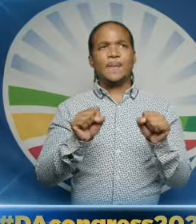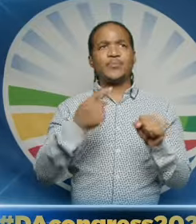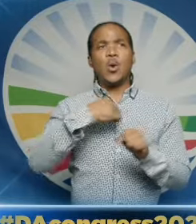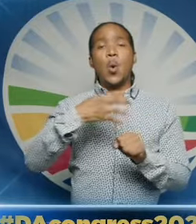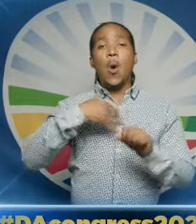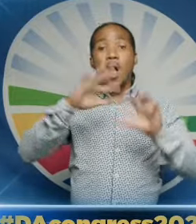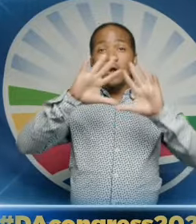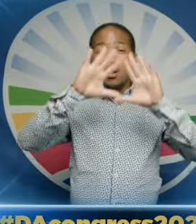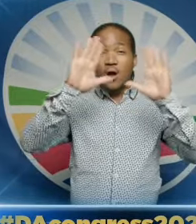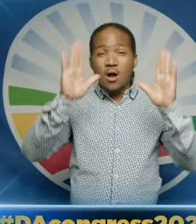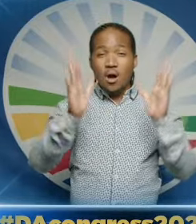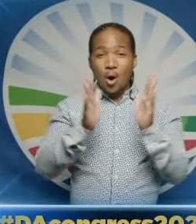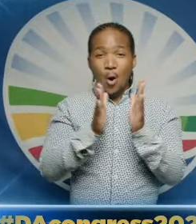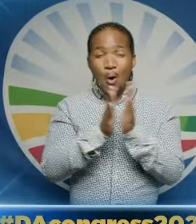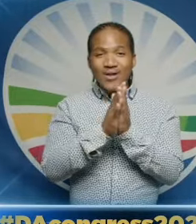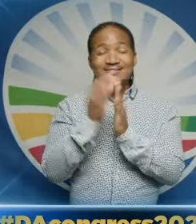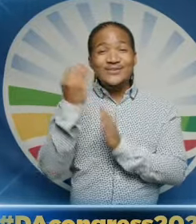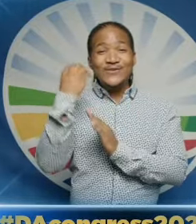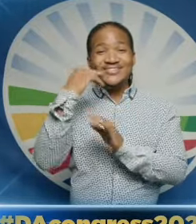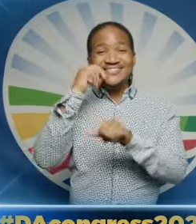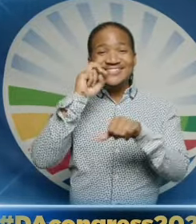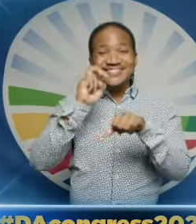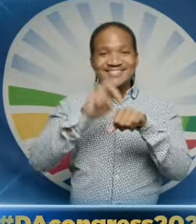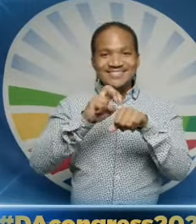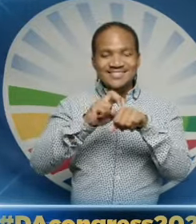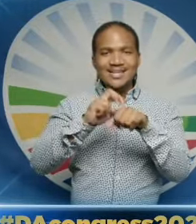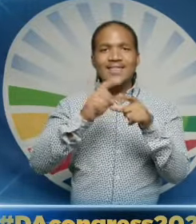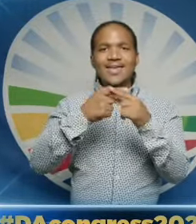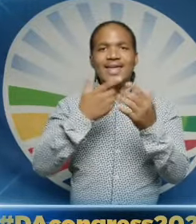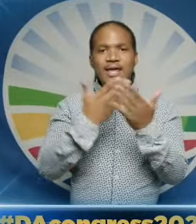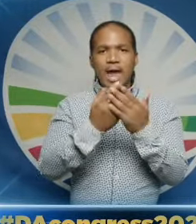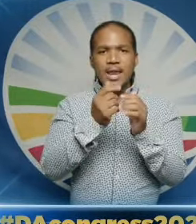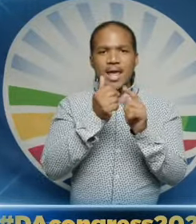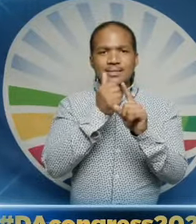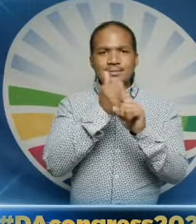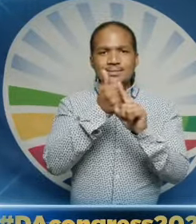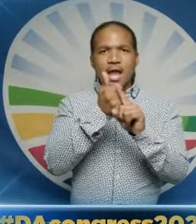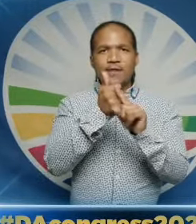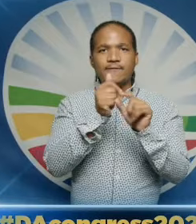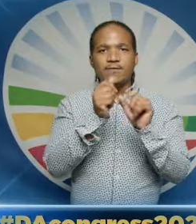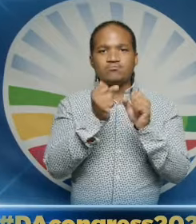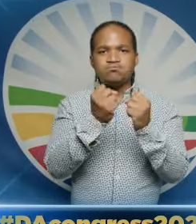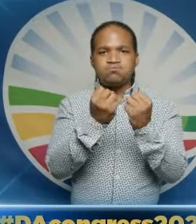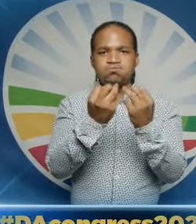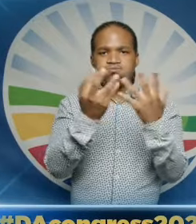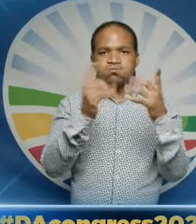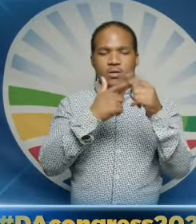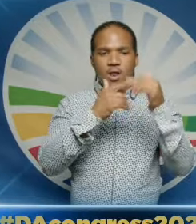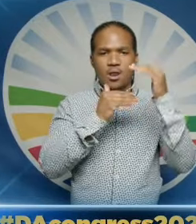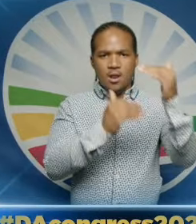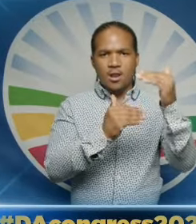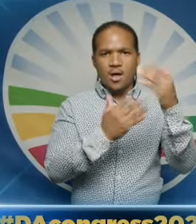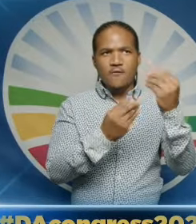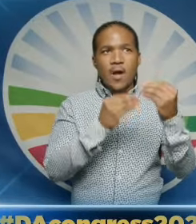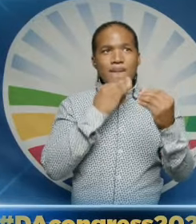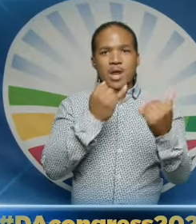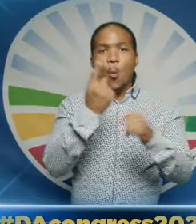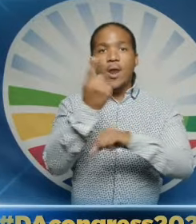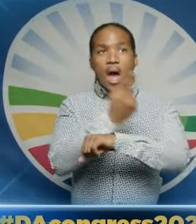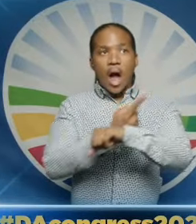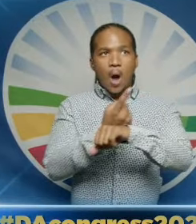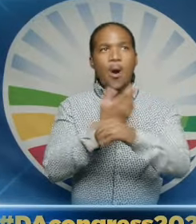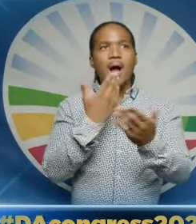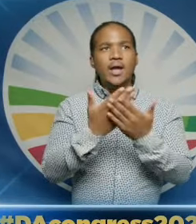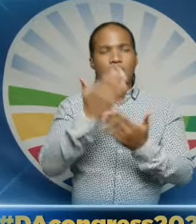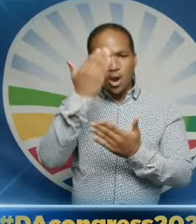got all the data that it needs, it can calculate results within minutes. So within a half an hour, you can